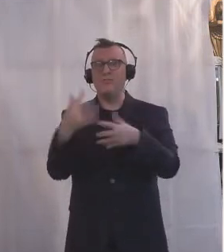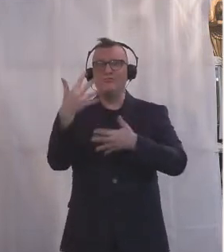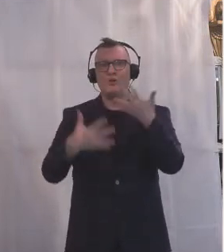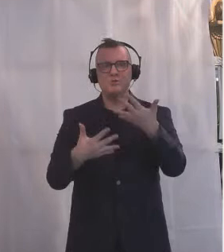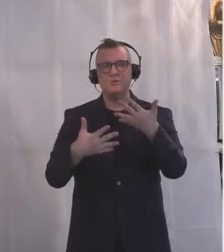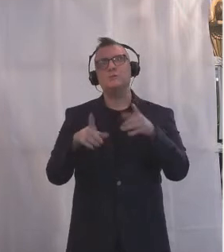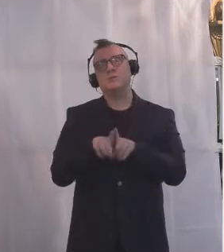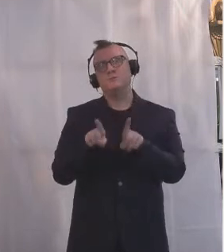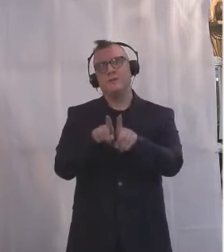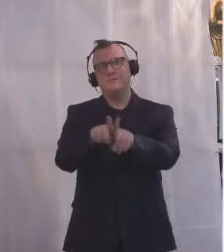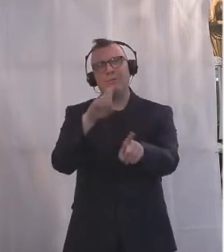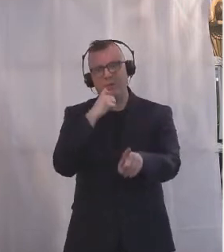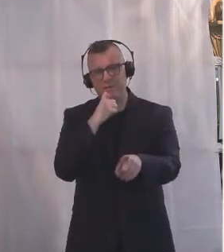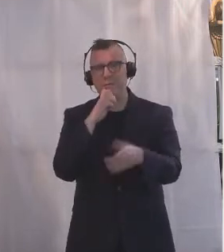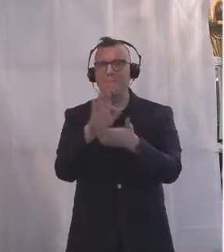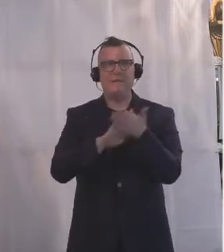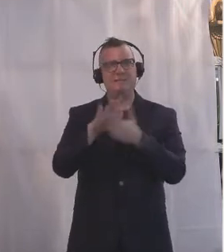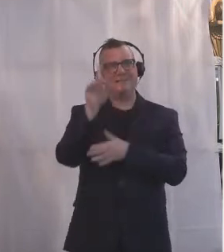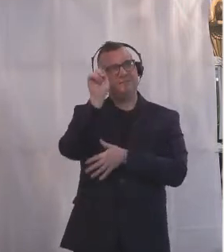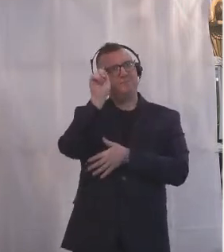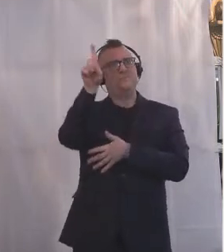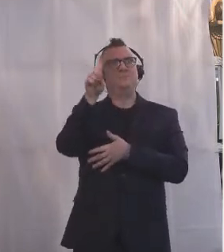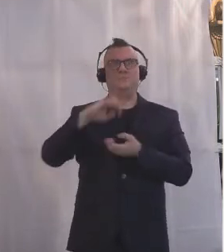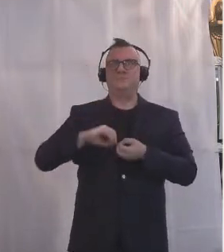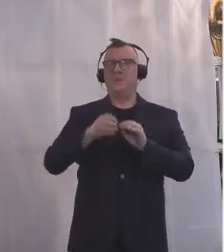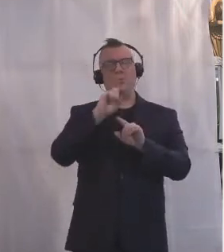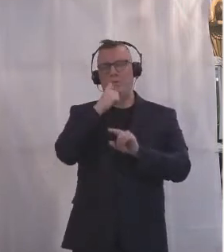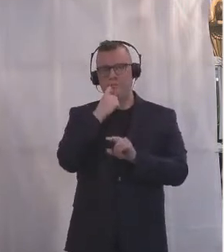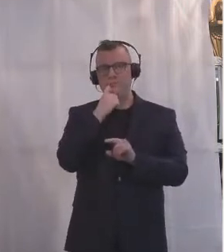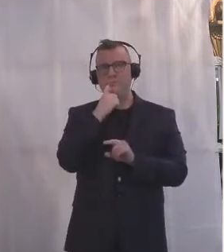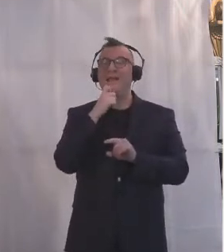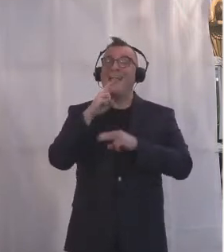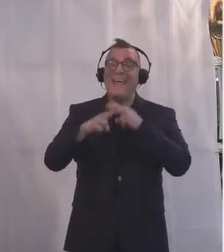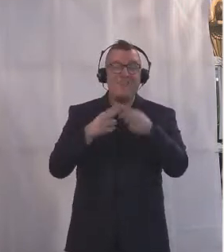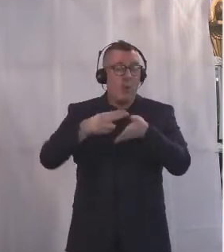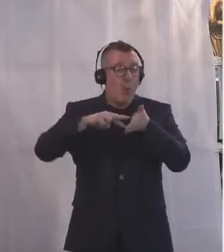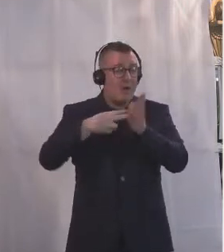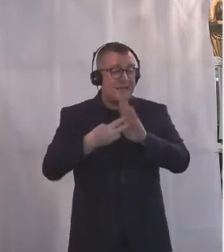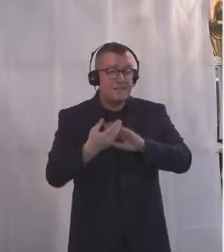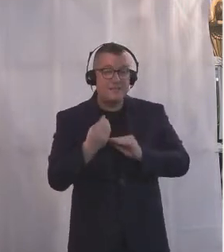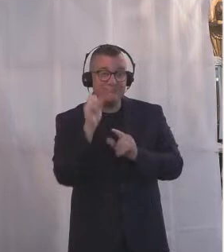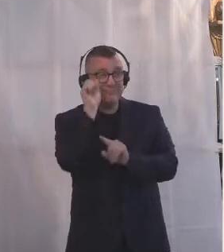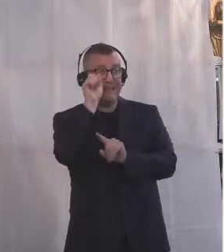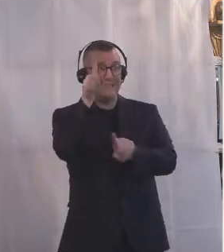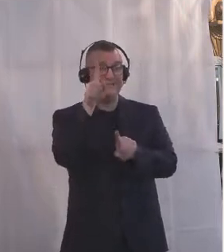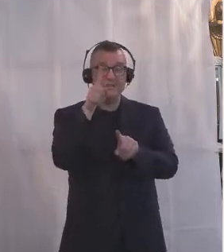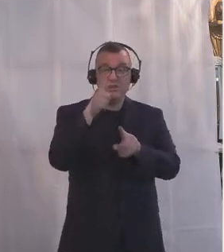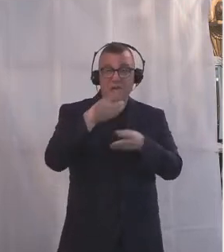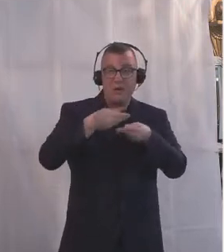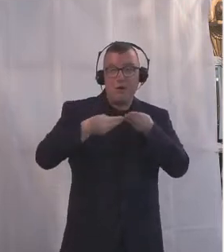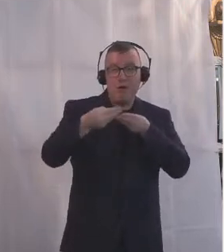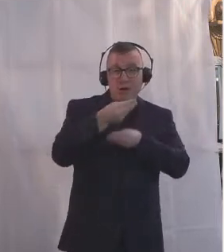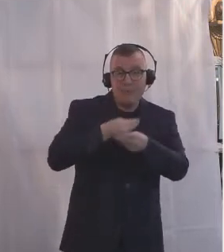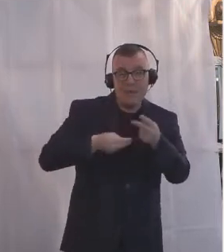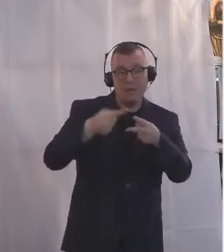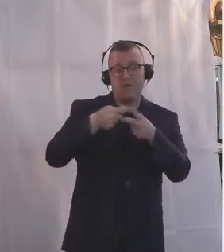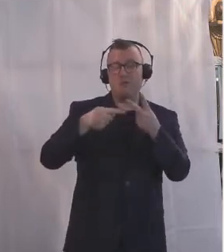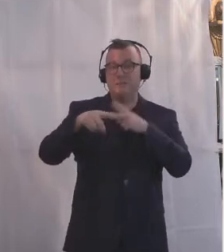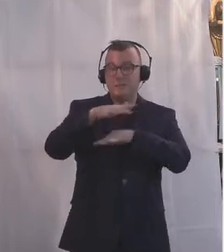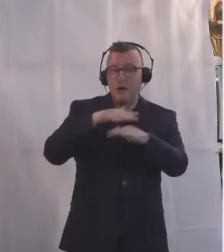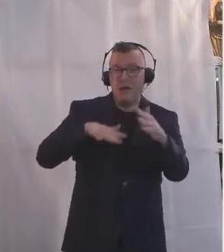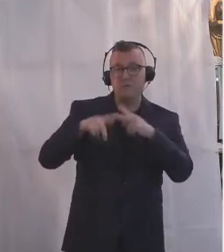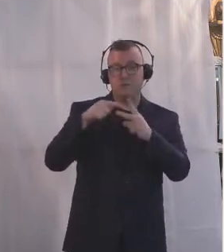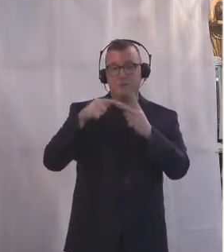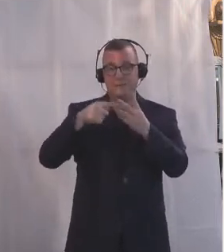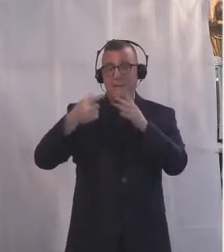innovative. So to be an innovative organization, to be an innovative economy, to be an innovative society, we have to understand the other